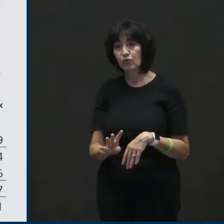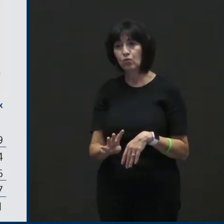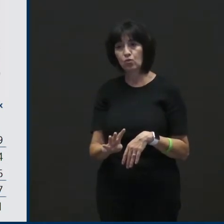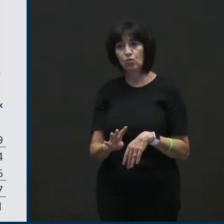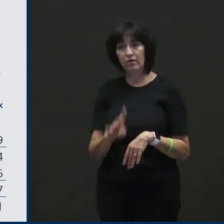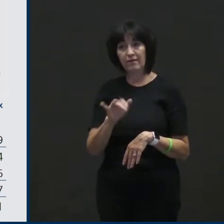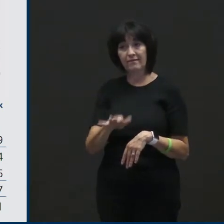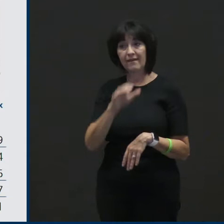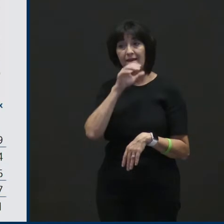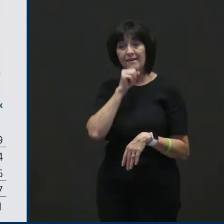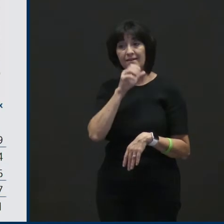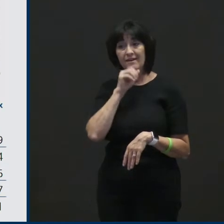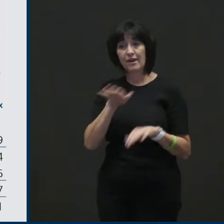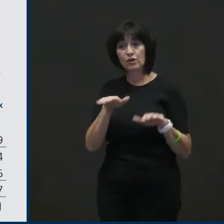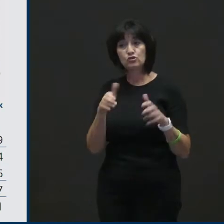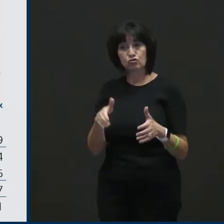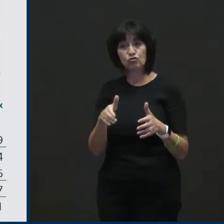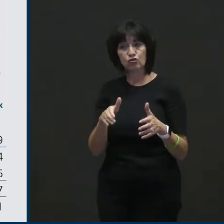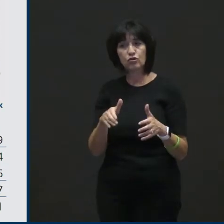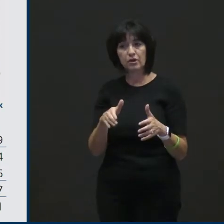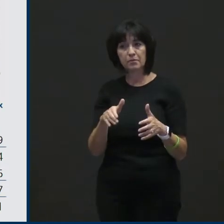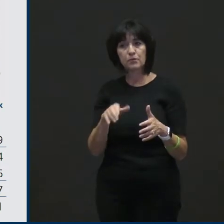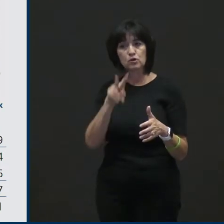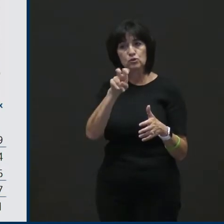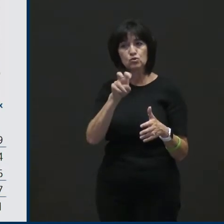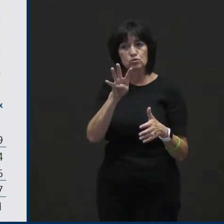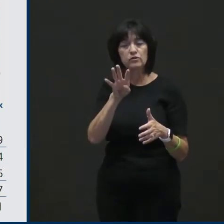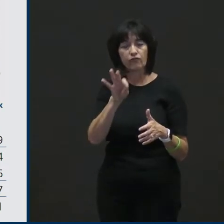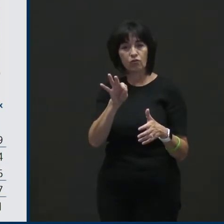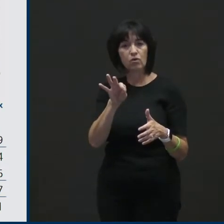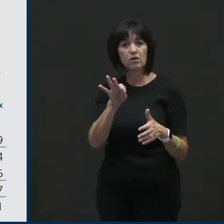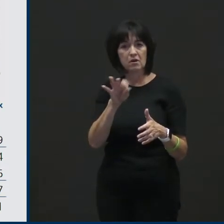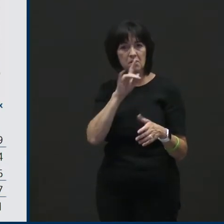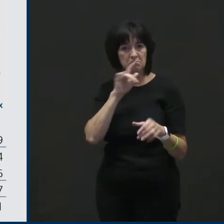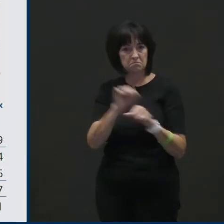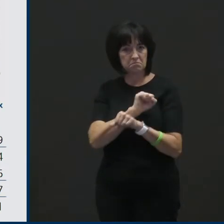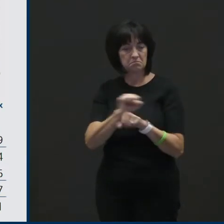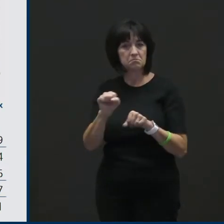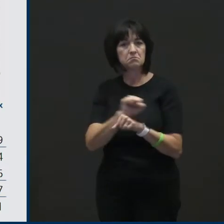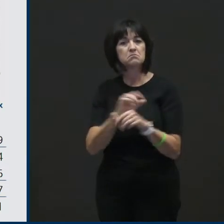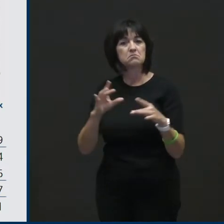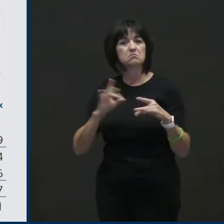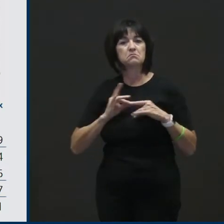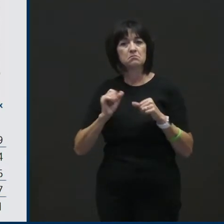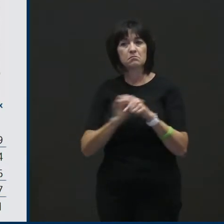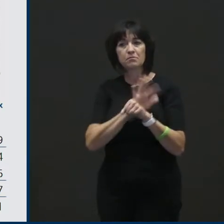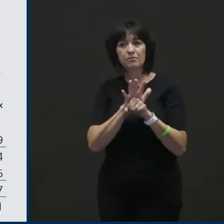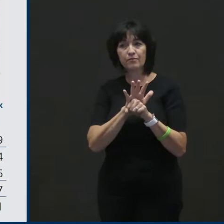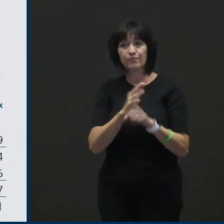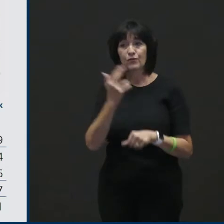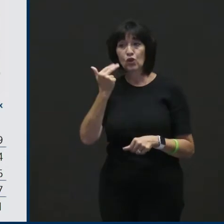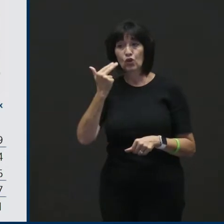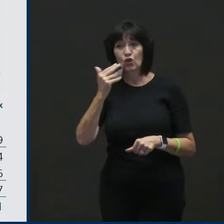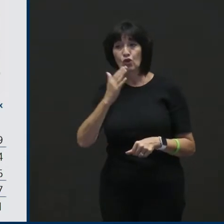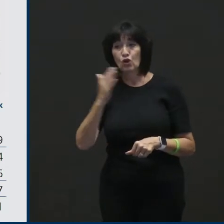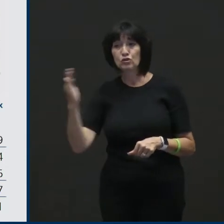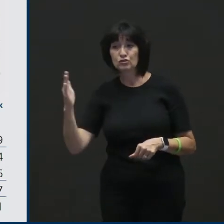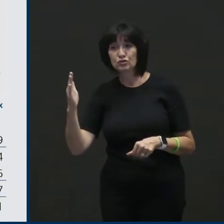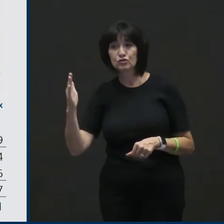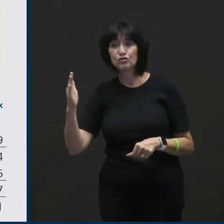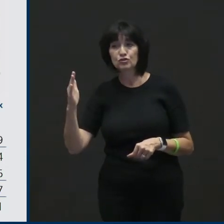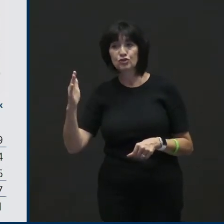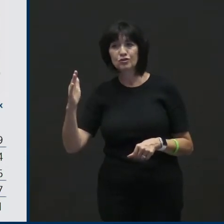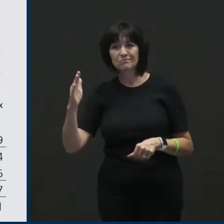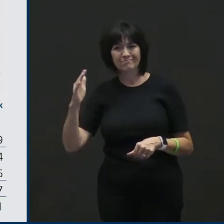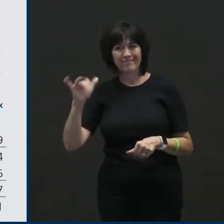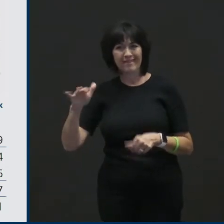age group have been found to be positive for COVID. If you look at that 18 to 34 age group, it's over 5,000. So